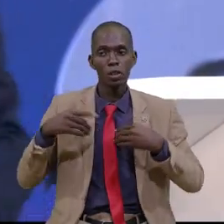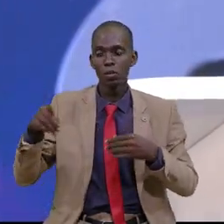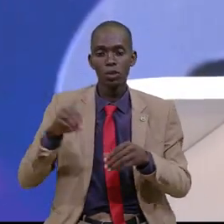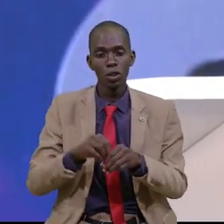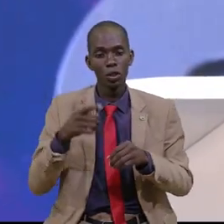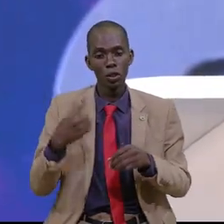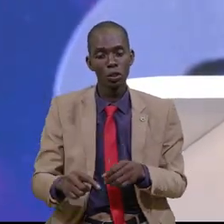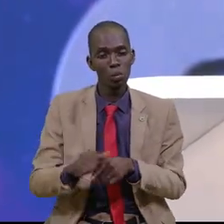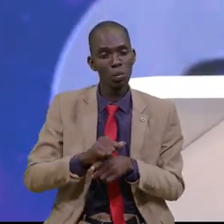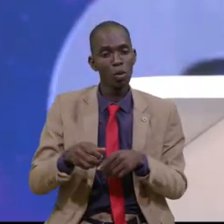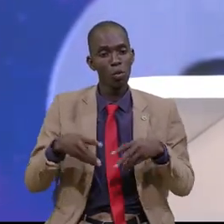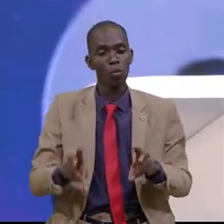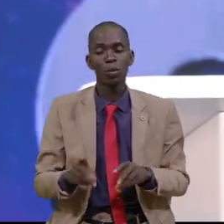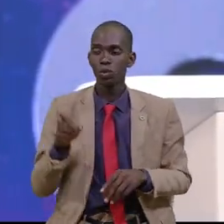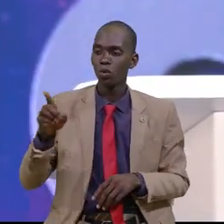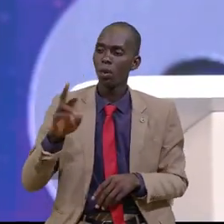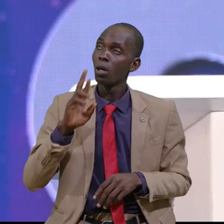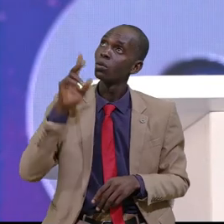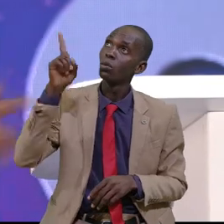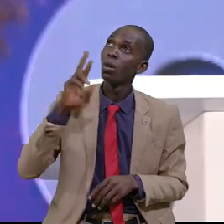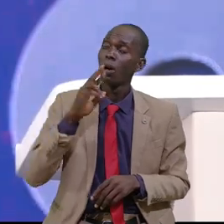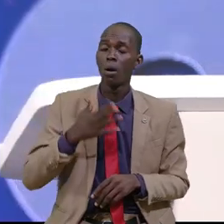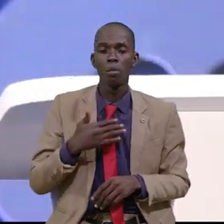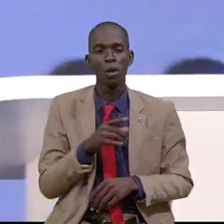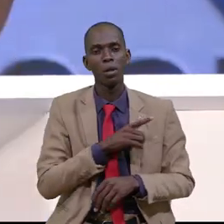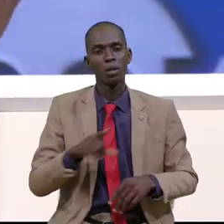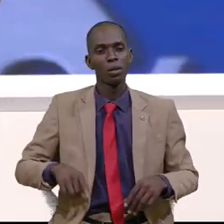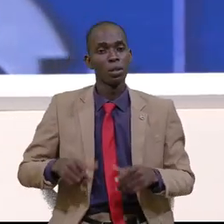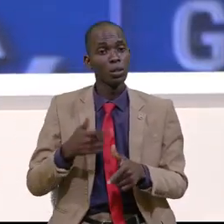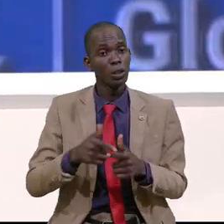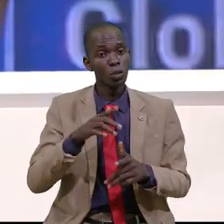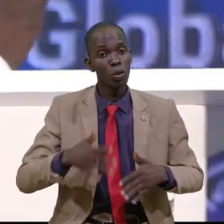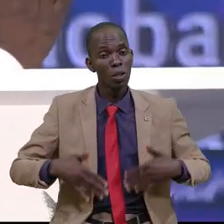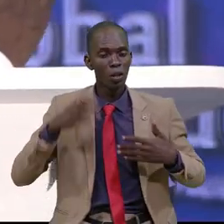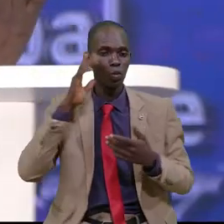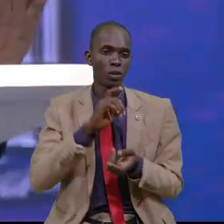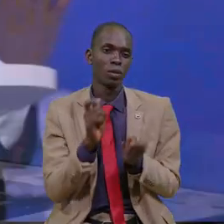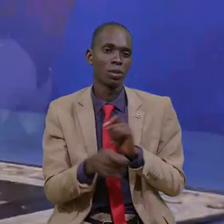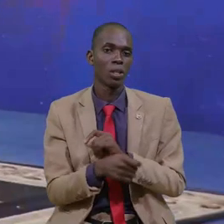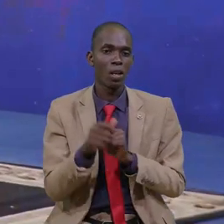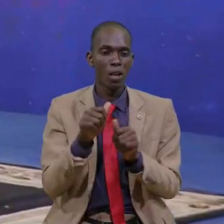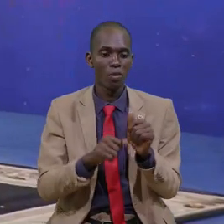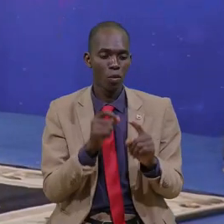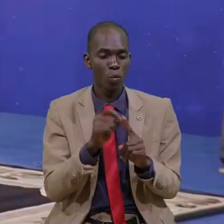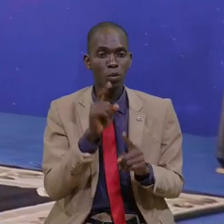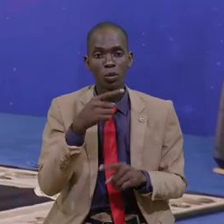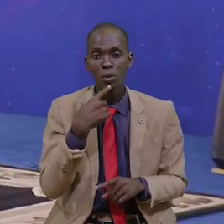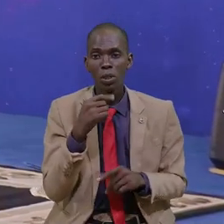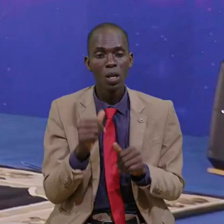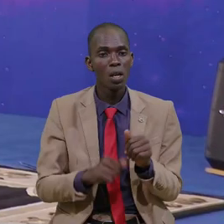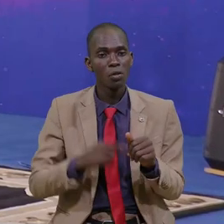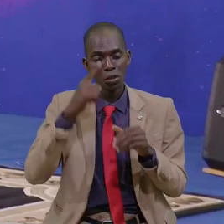my Lord, and sell your life will turn around. Every word you say, every decision you make,